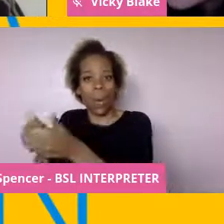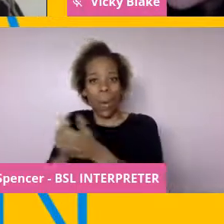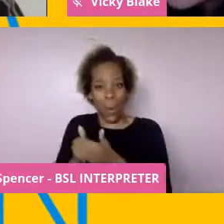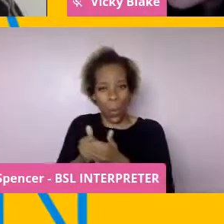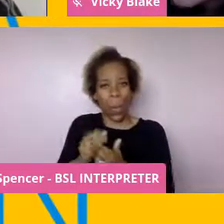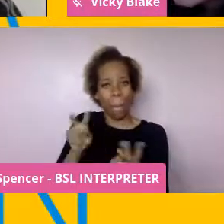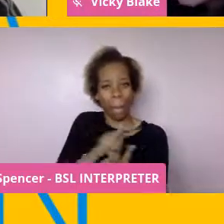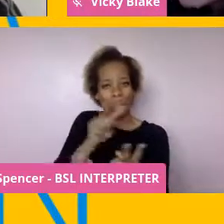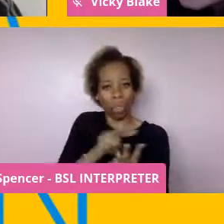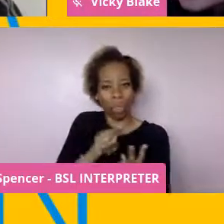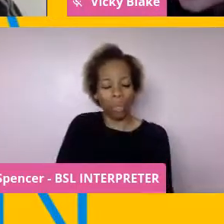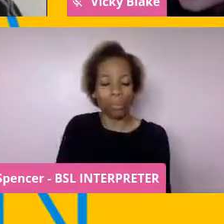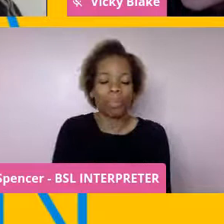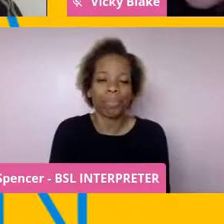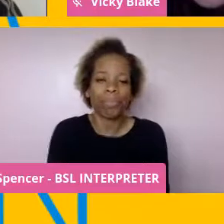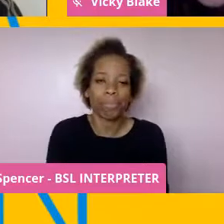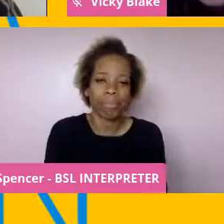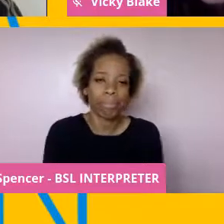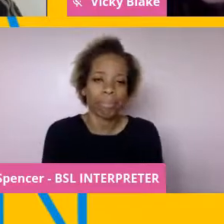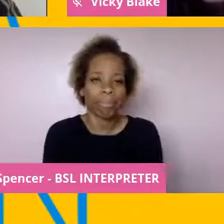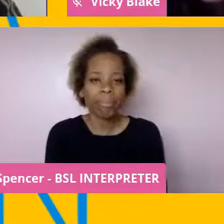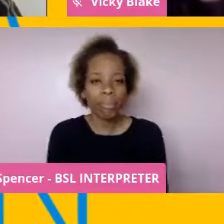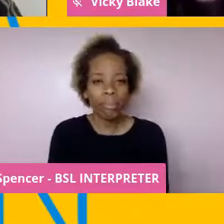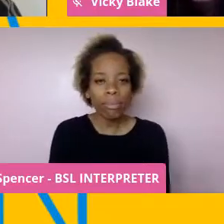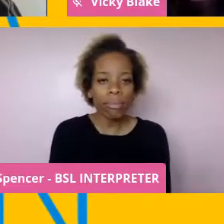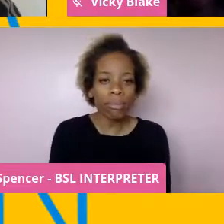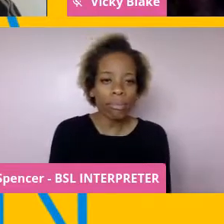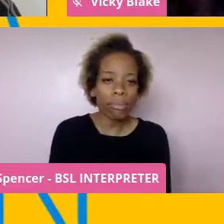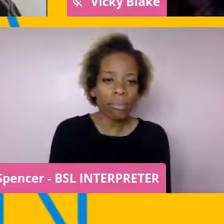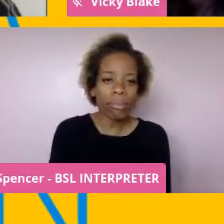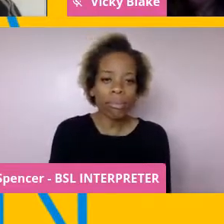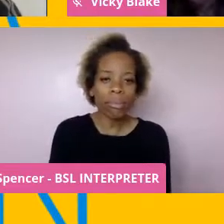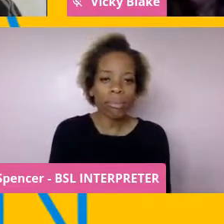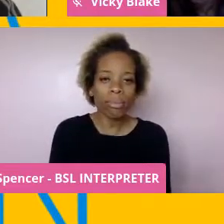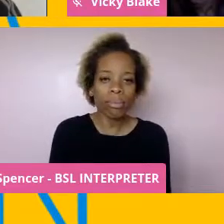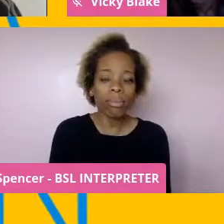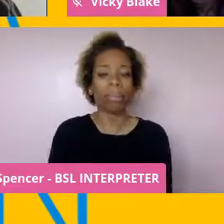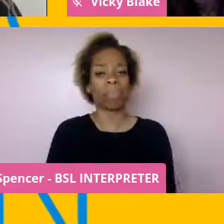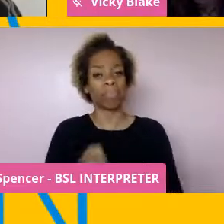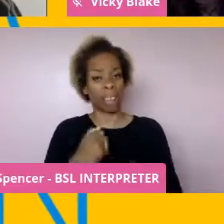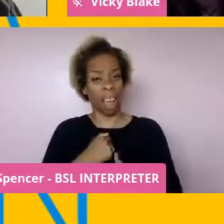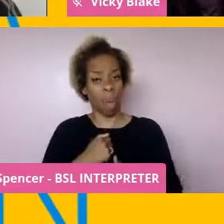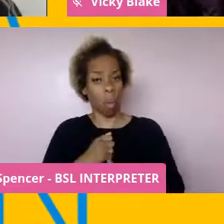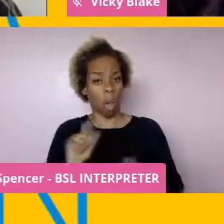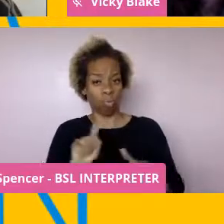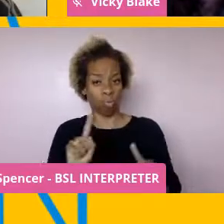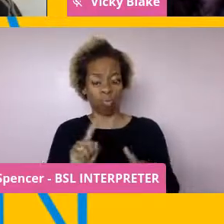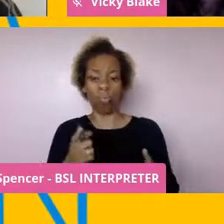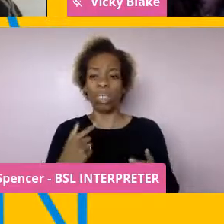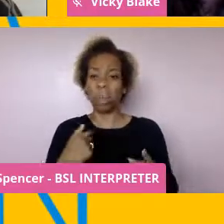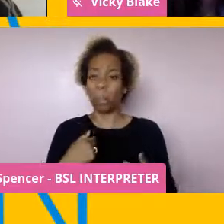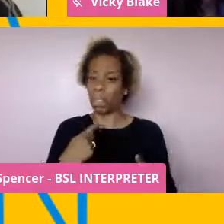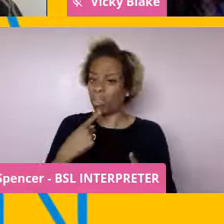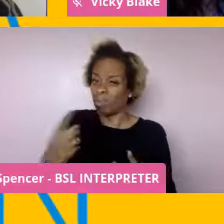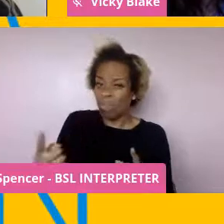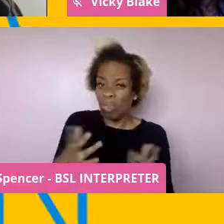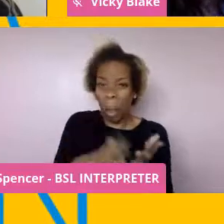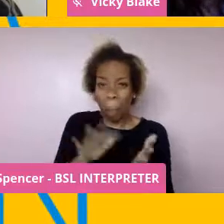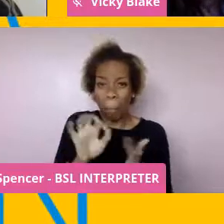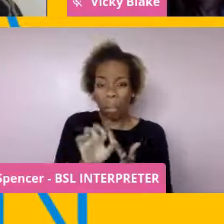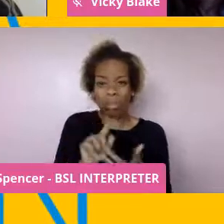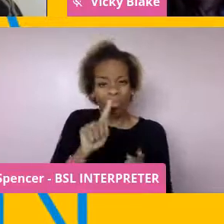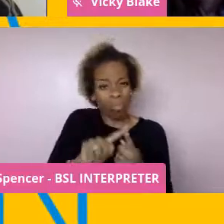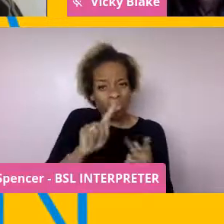What we've done, though, is kind of lay out to them the situation at Liverpool very effectively, and I think as a